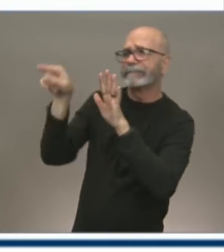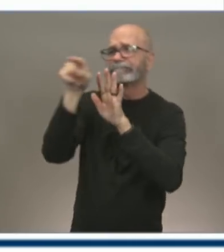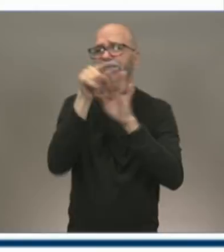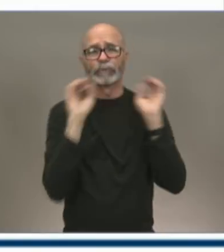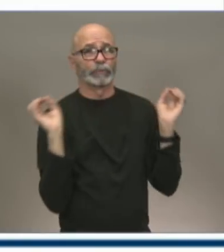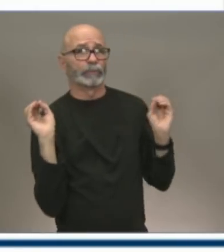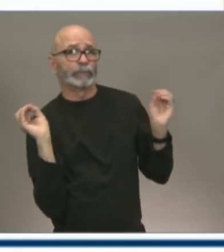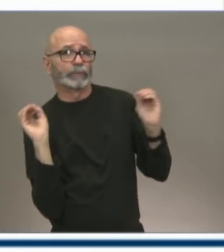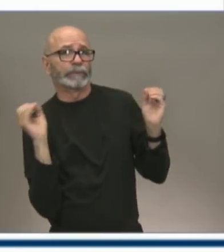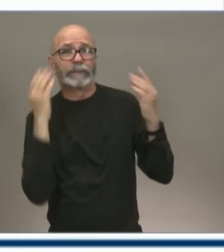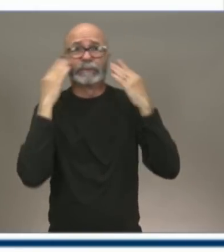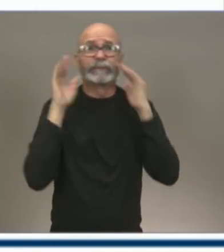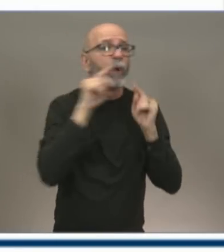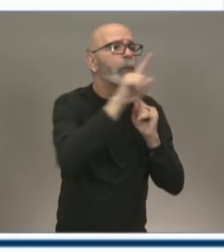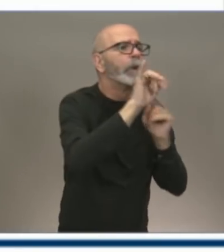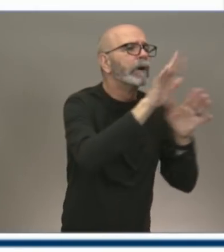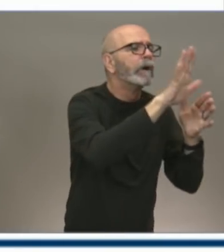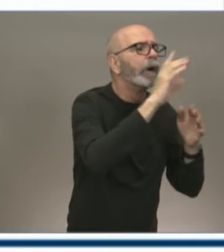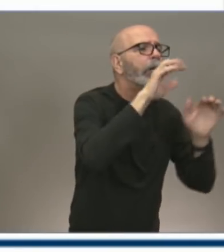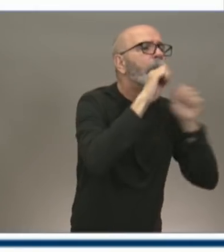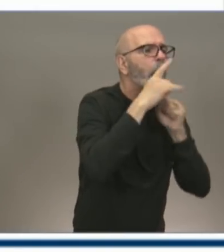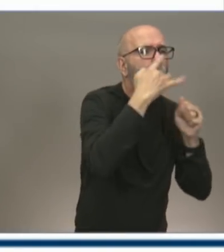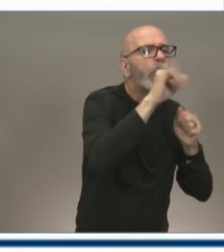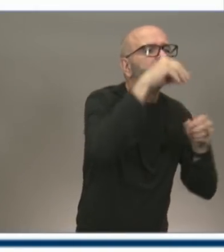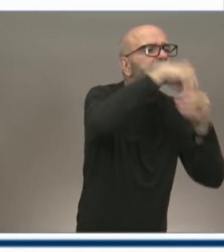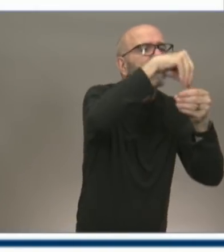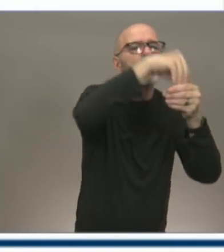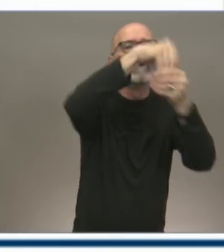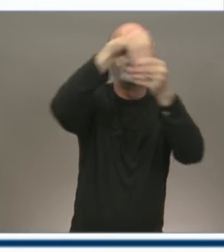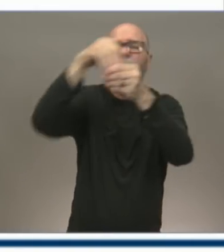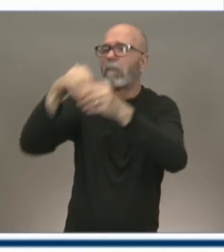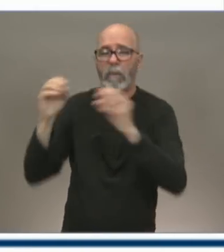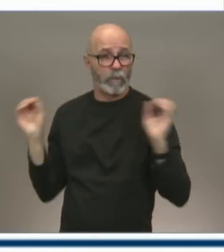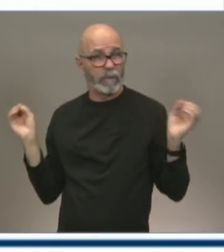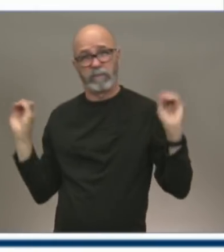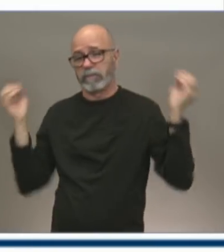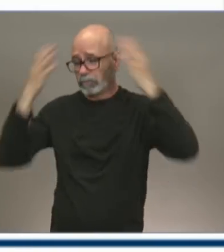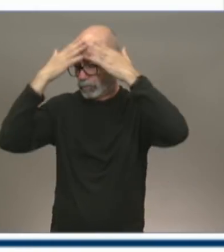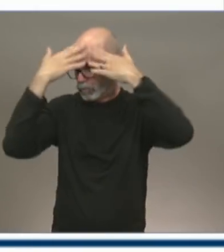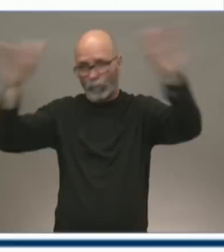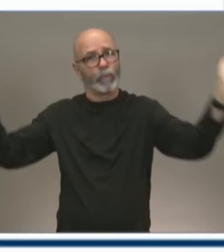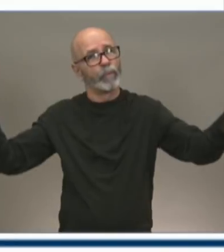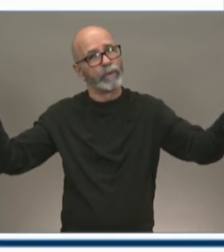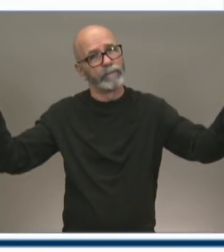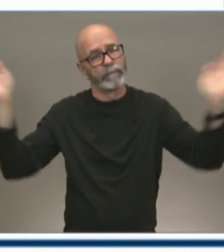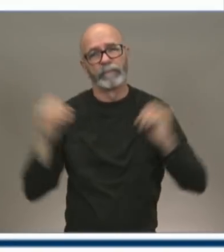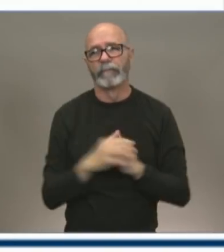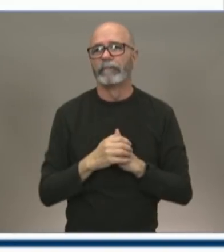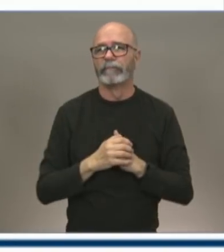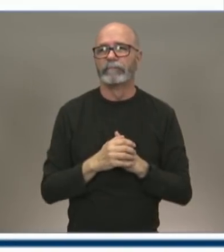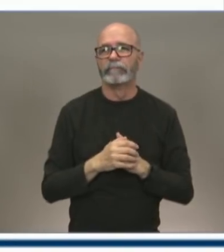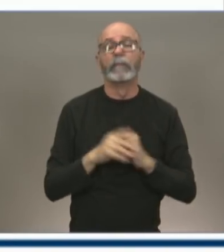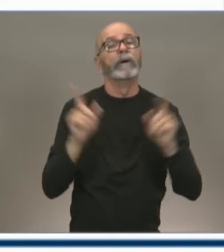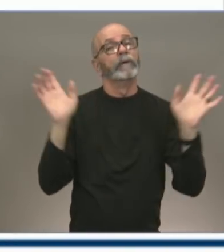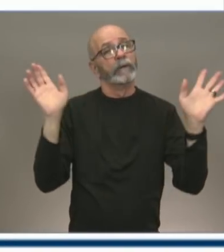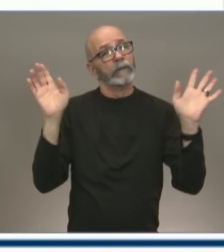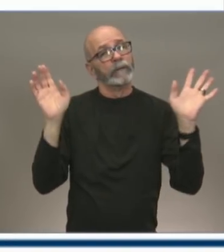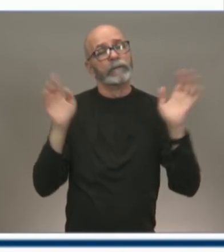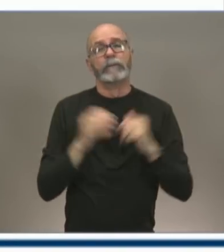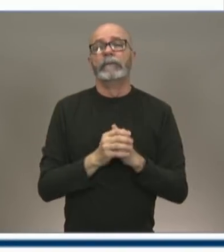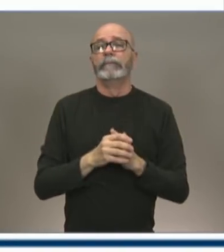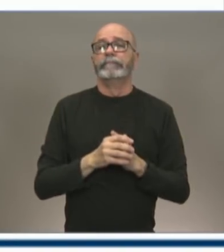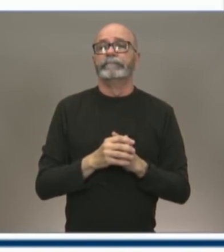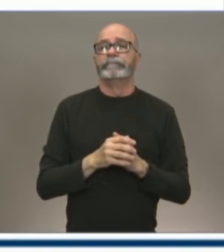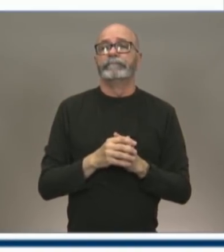impact a small and thoughtful gesture can have on someone on any given day. What we do know, however, is that a message like